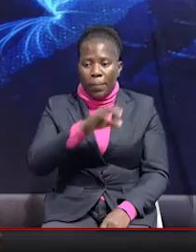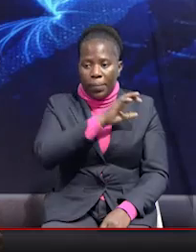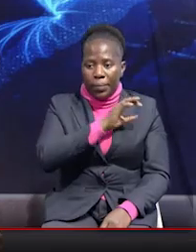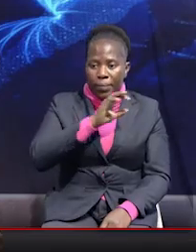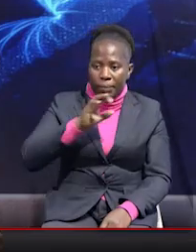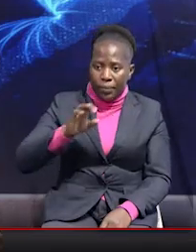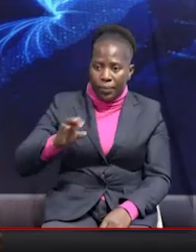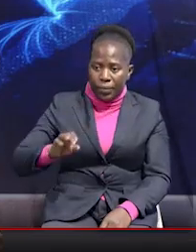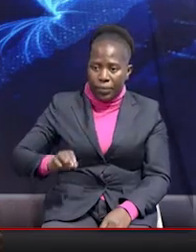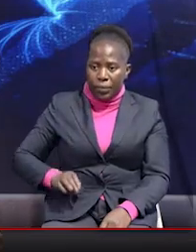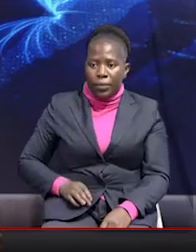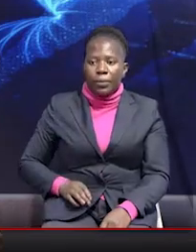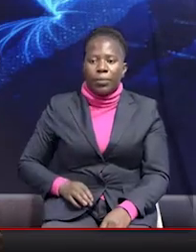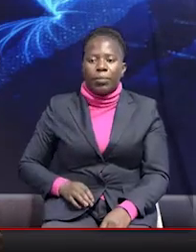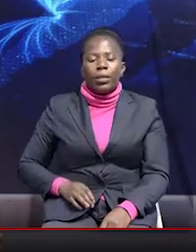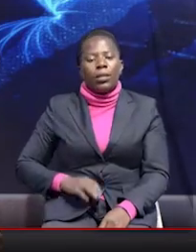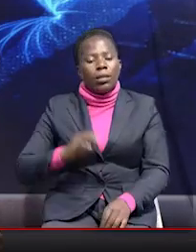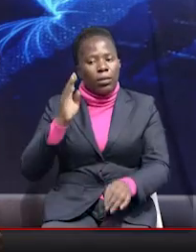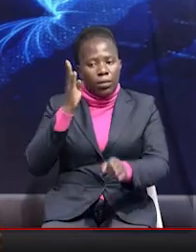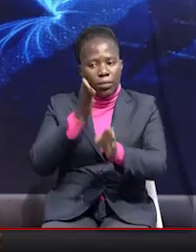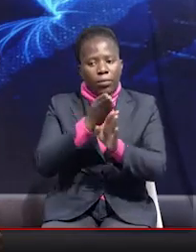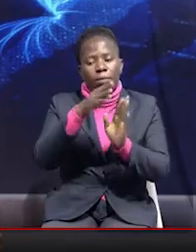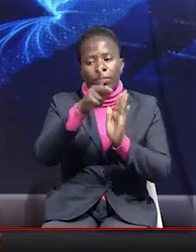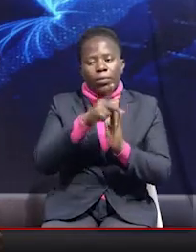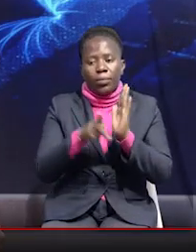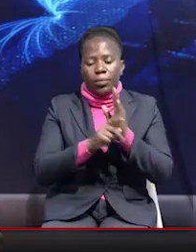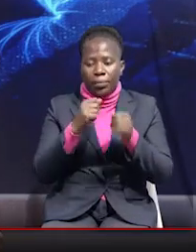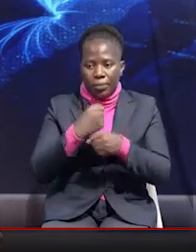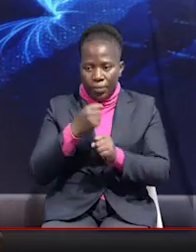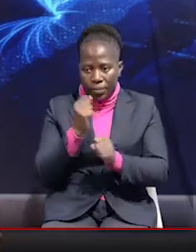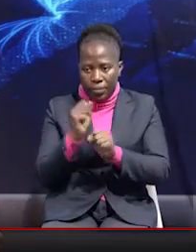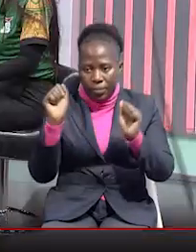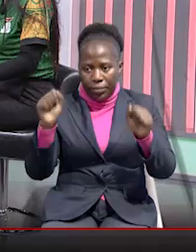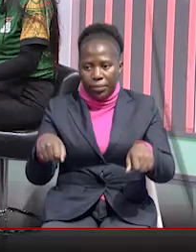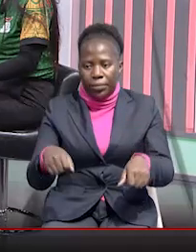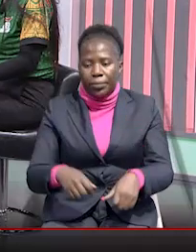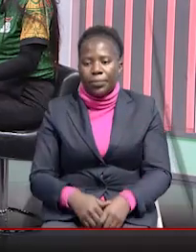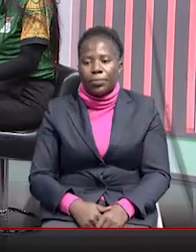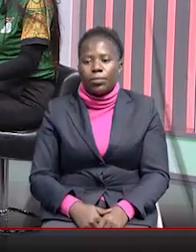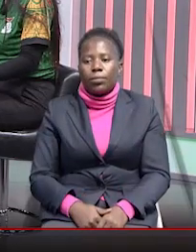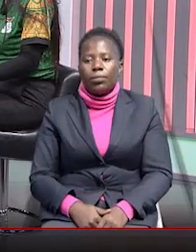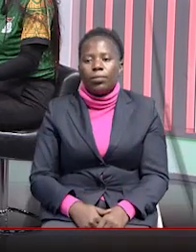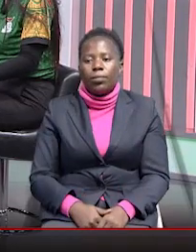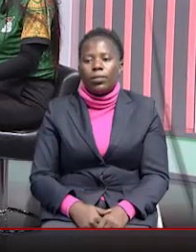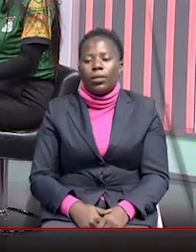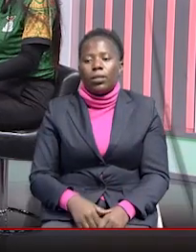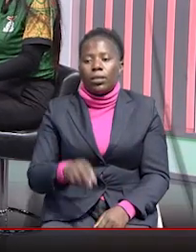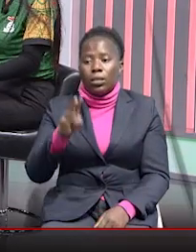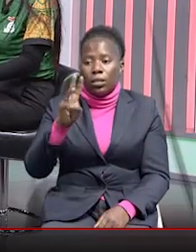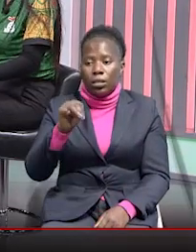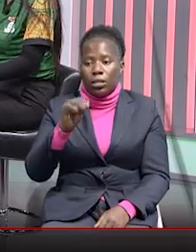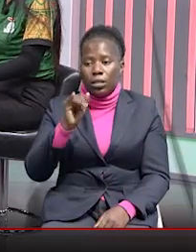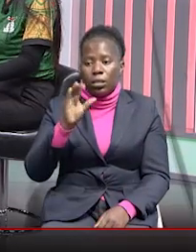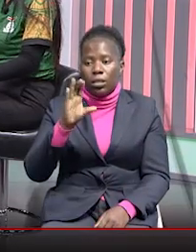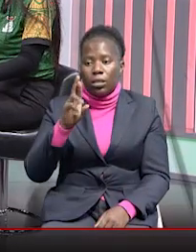stay afloat with targeted policy-related models? Okay, so from the macro level, there's a